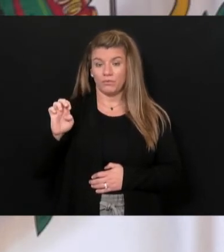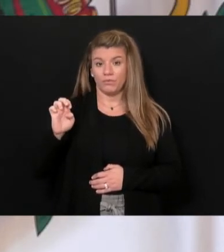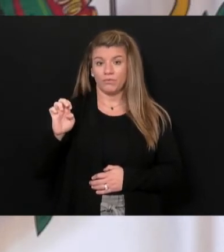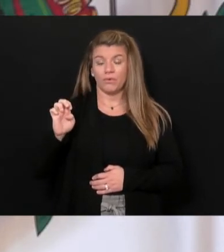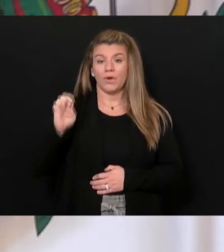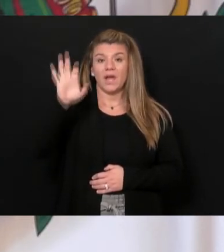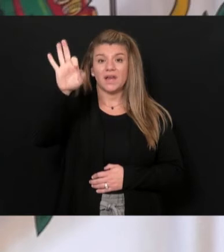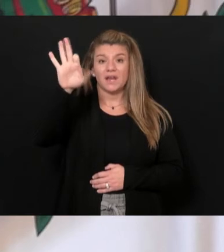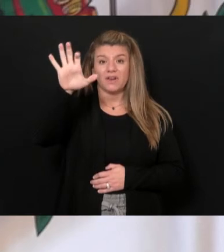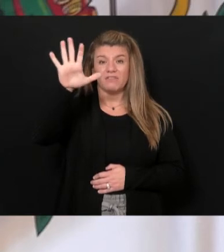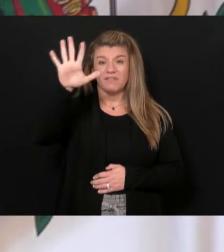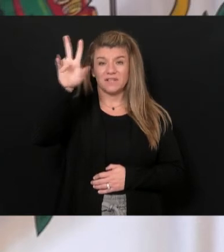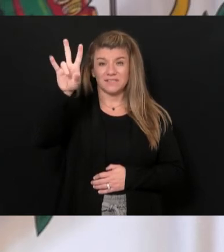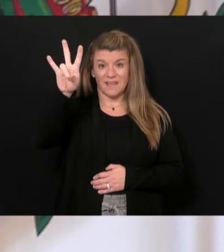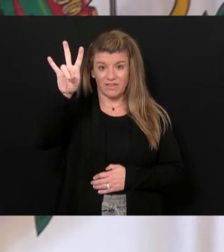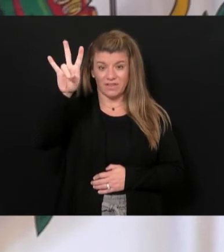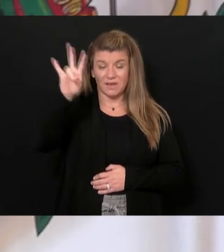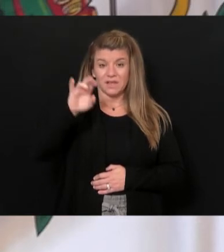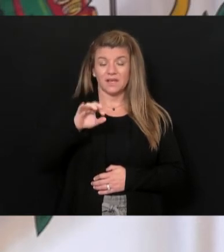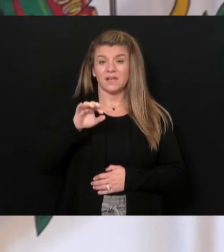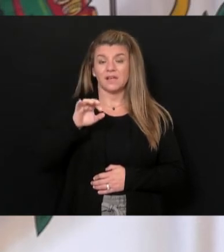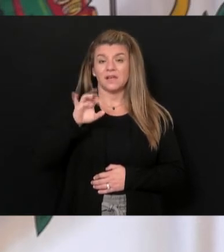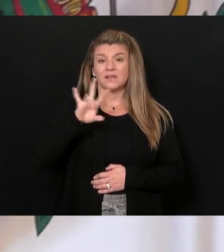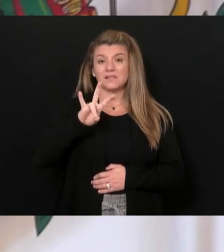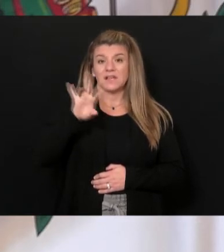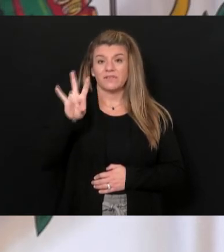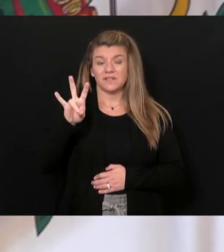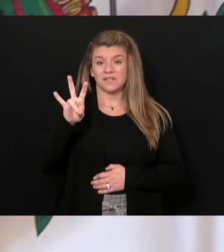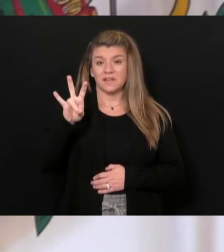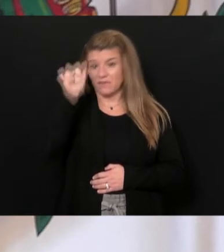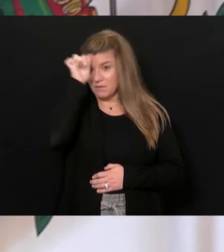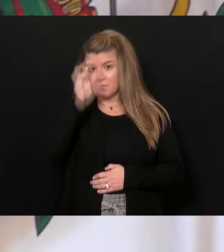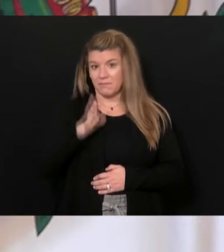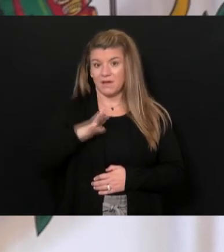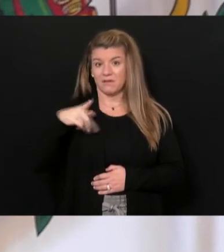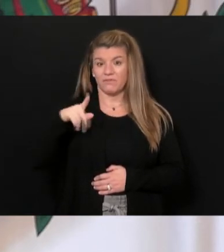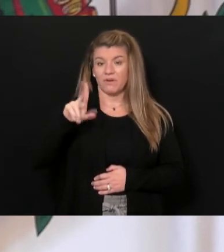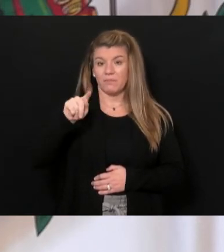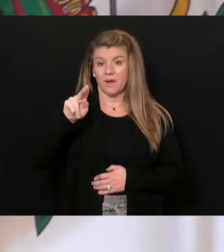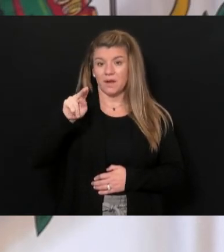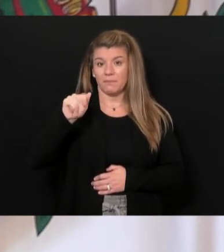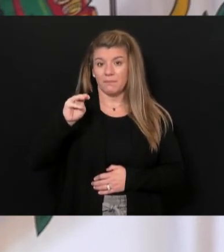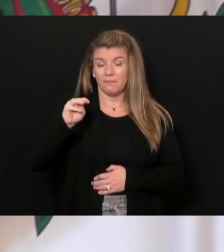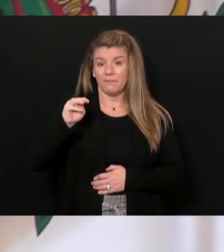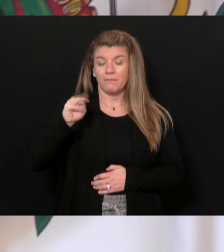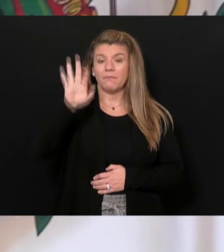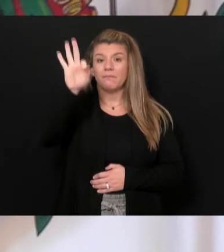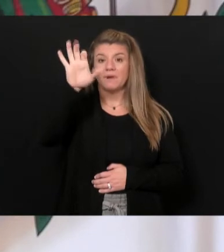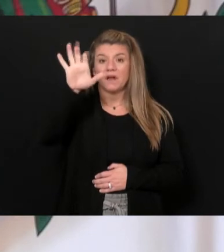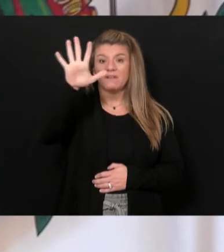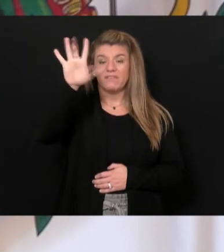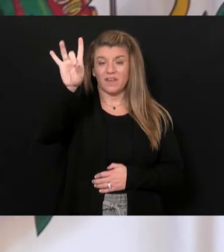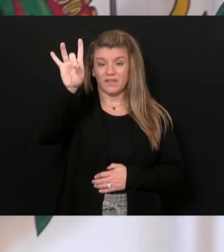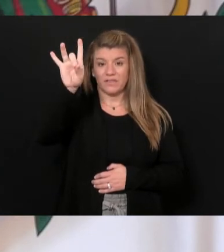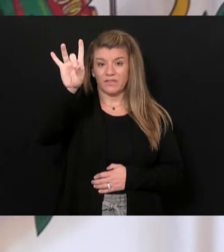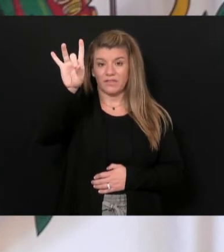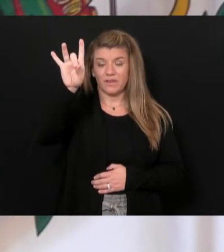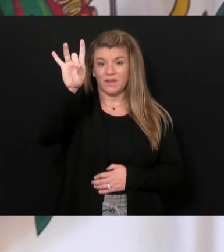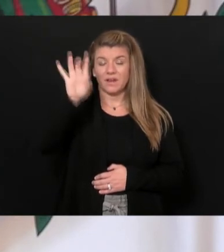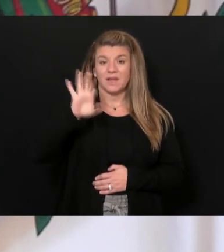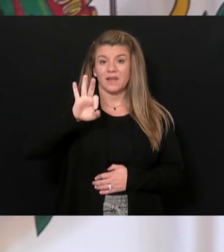Our 957th death, a 77-year-old male from Putnam County. Our 958th death,